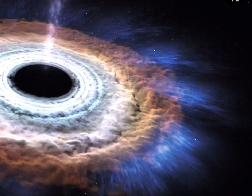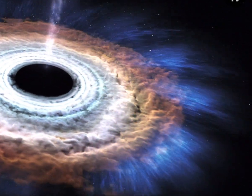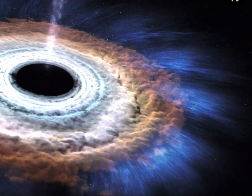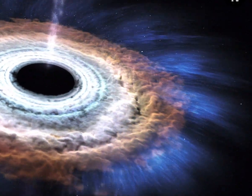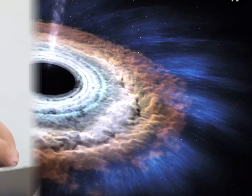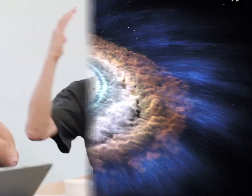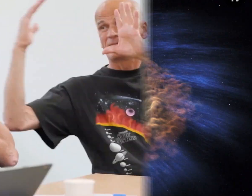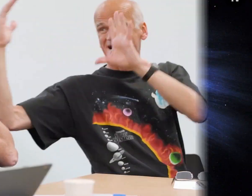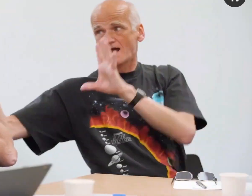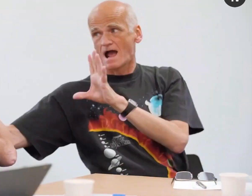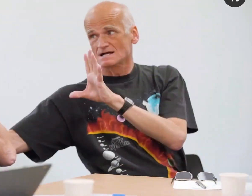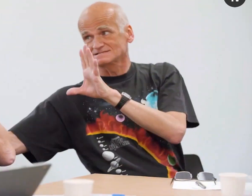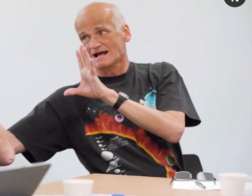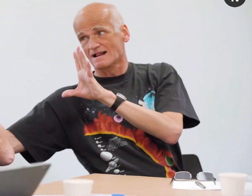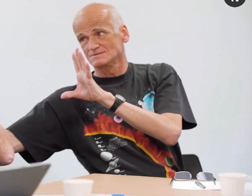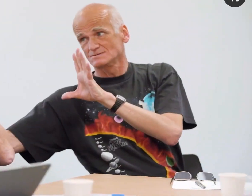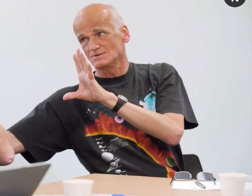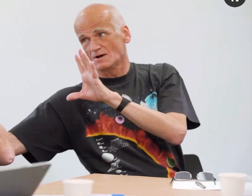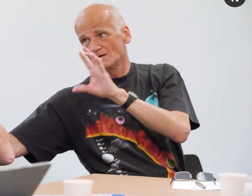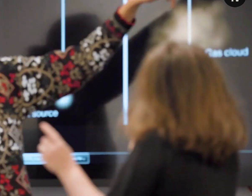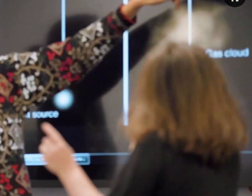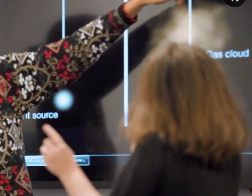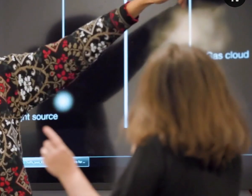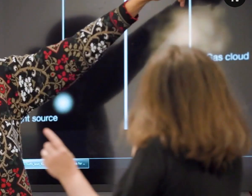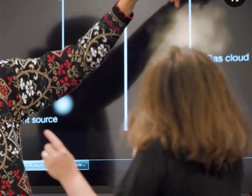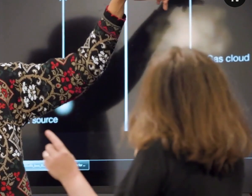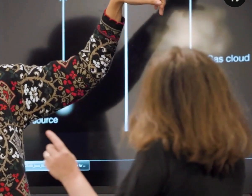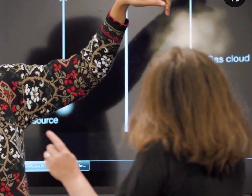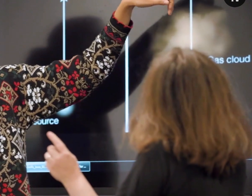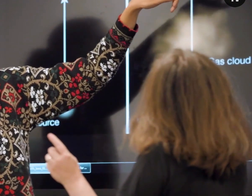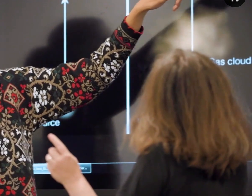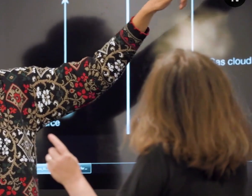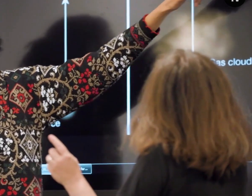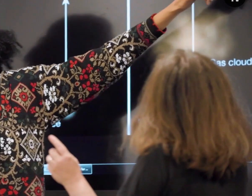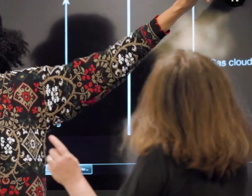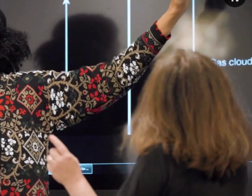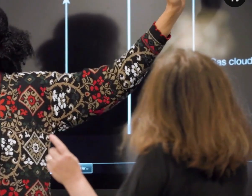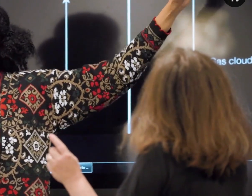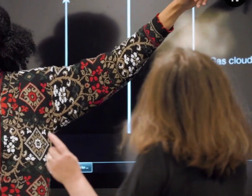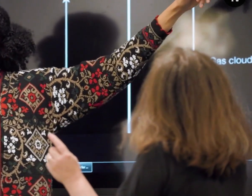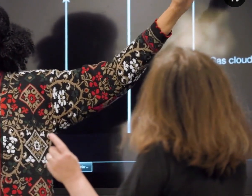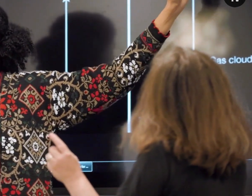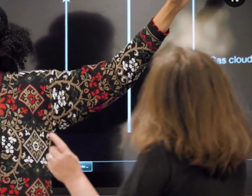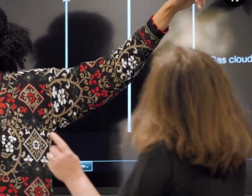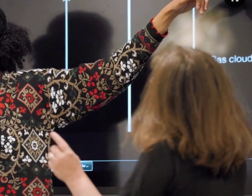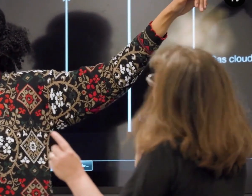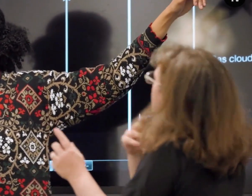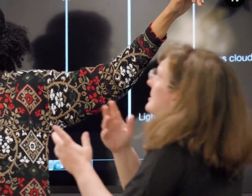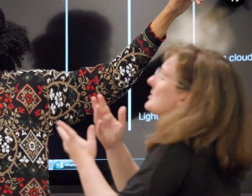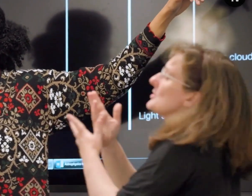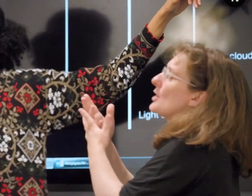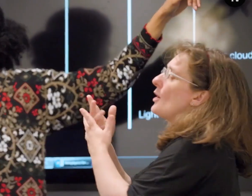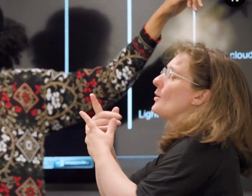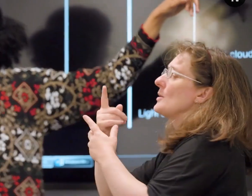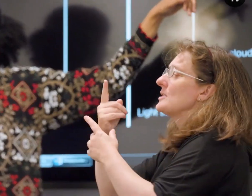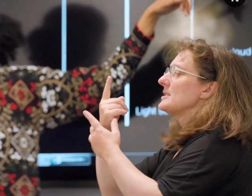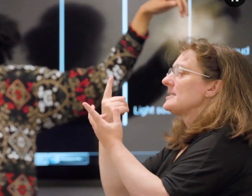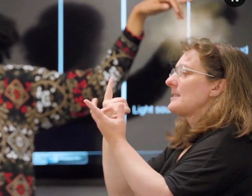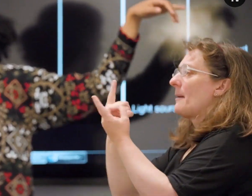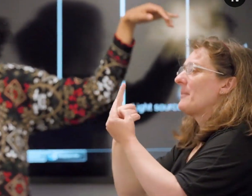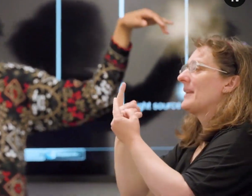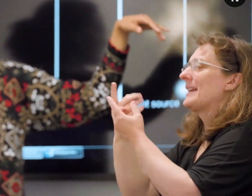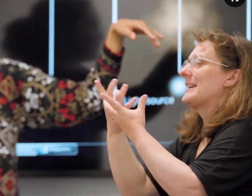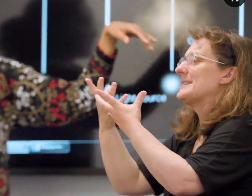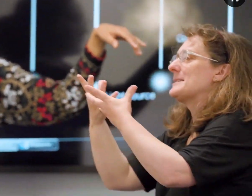for decades so a team of language experts deaf scientists astronomy enthusiasts and science communicators teamed up and they designed more